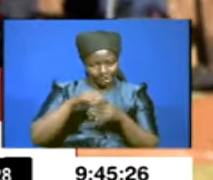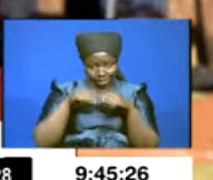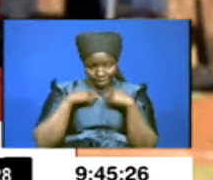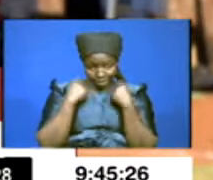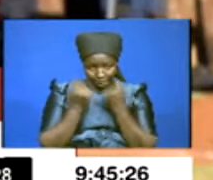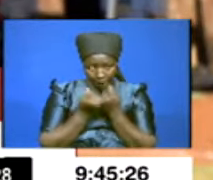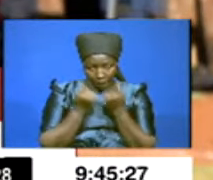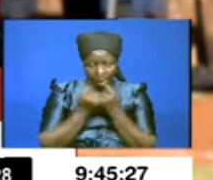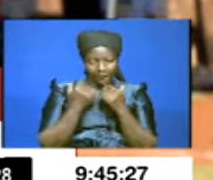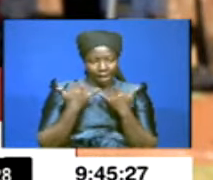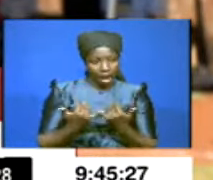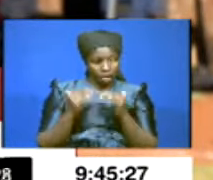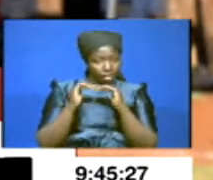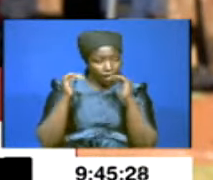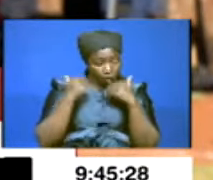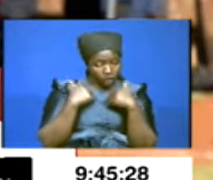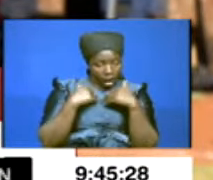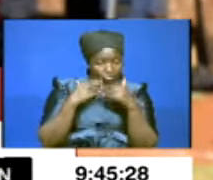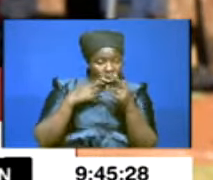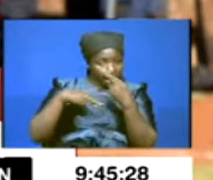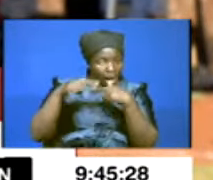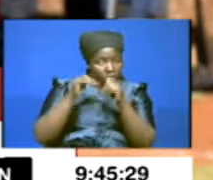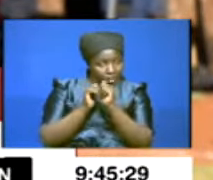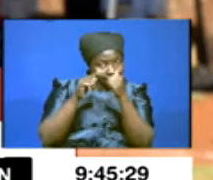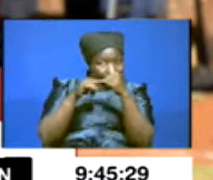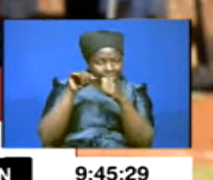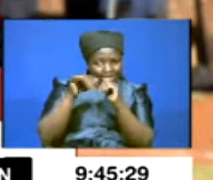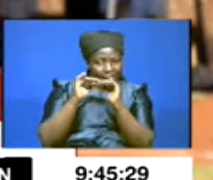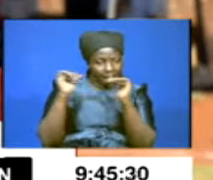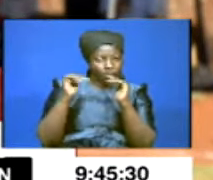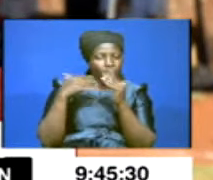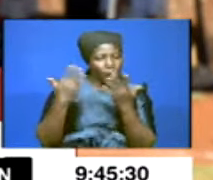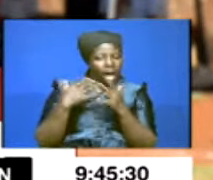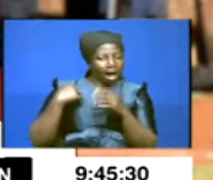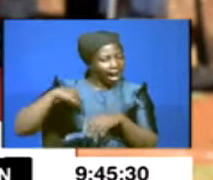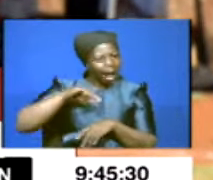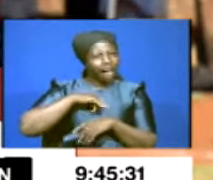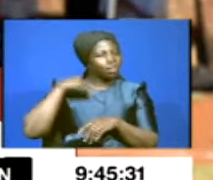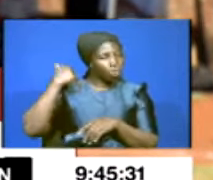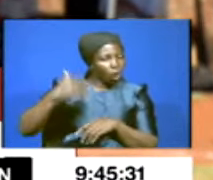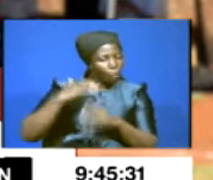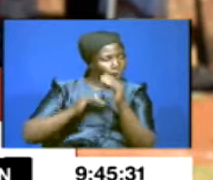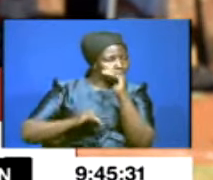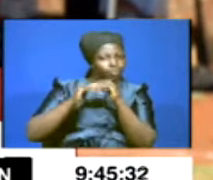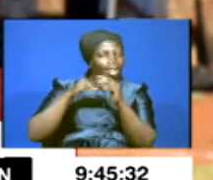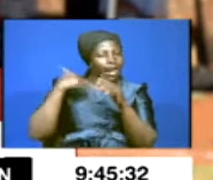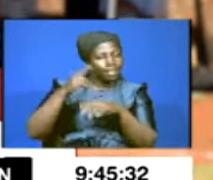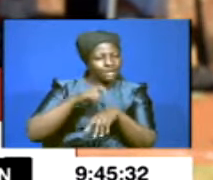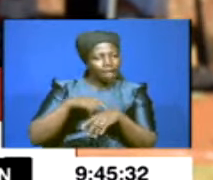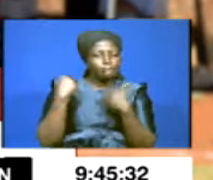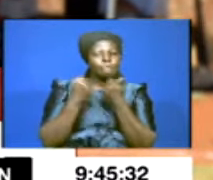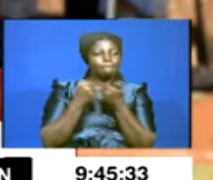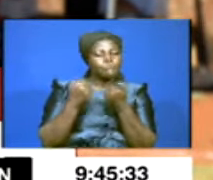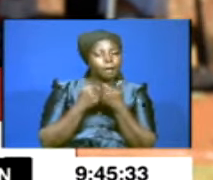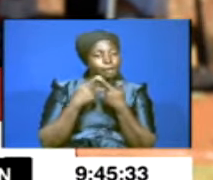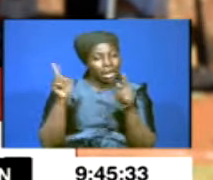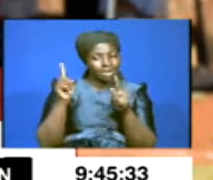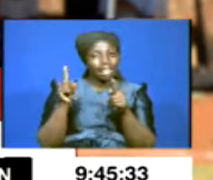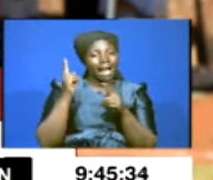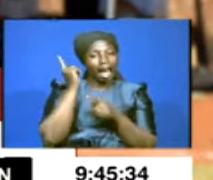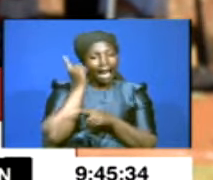now, the round of 16, is a level we've always come to every time we've played this tournament, but I